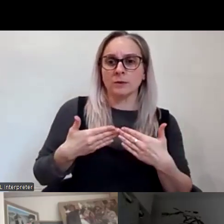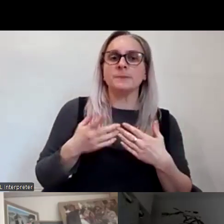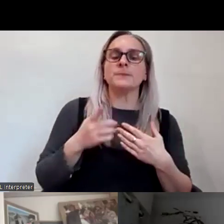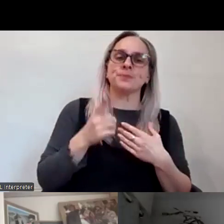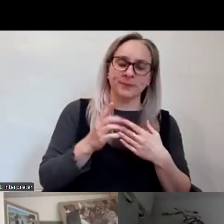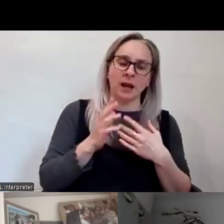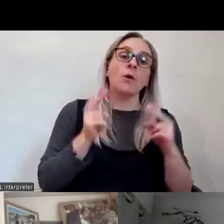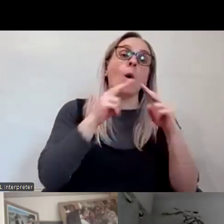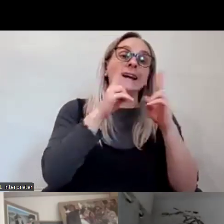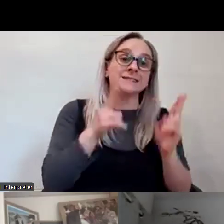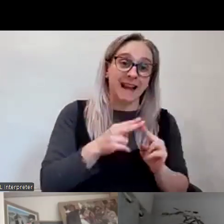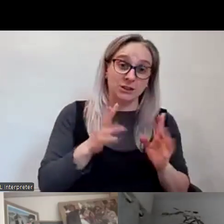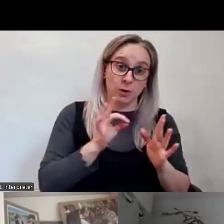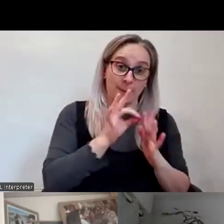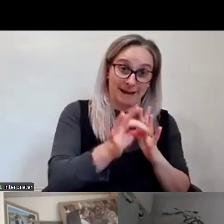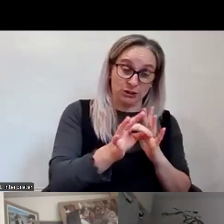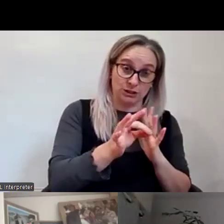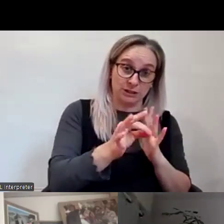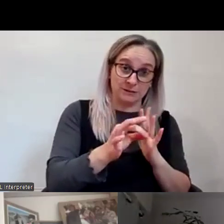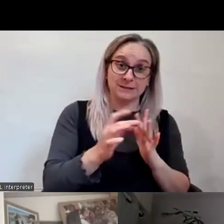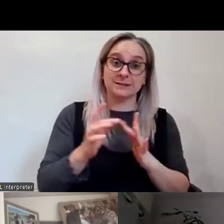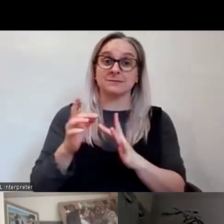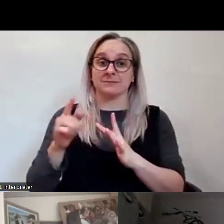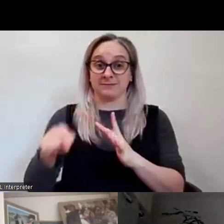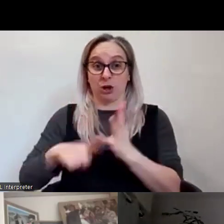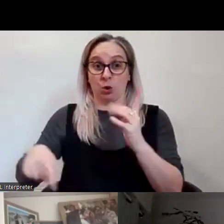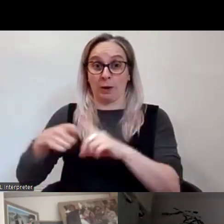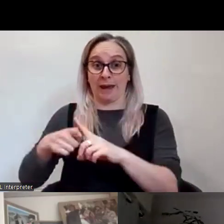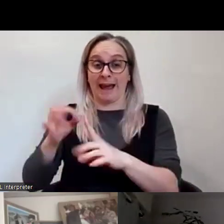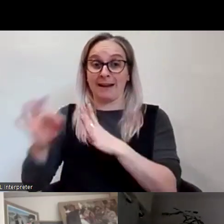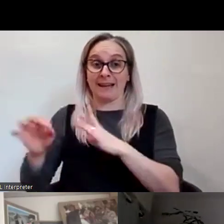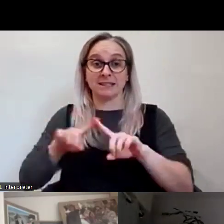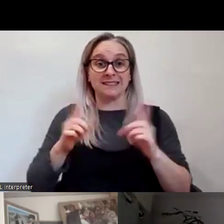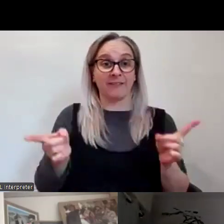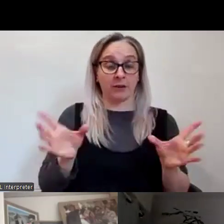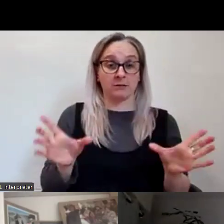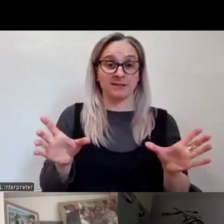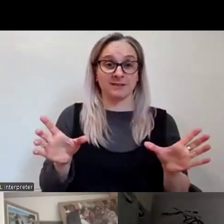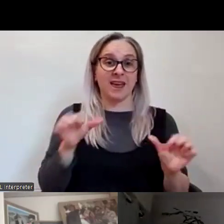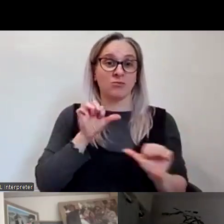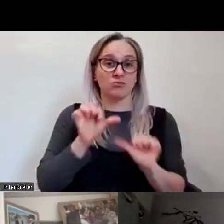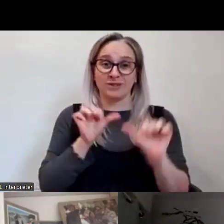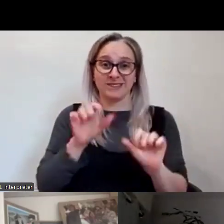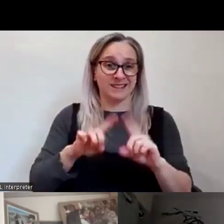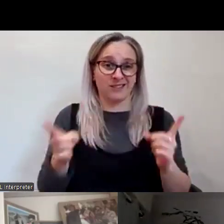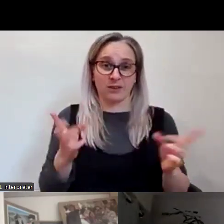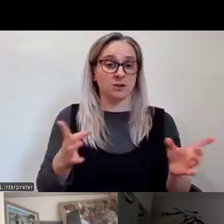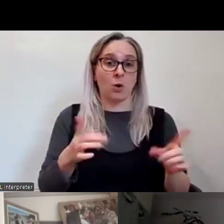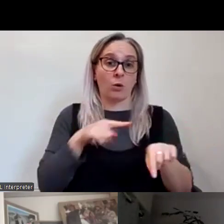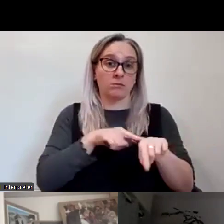international applications and UK applications are different because of the process. So there are different timelines, I'm